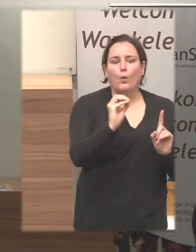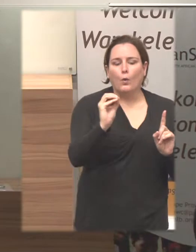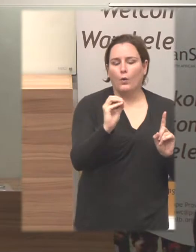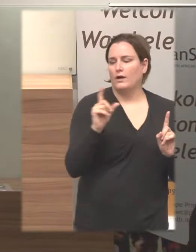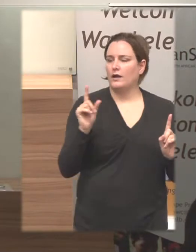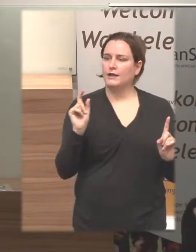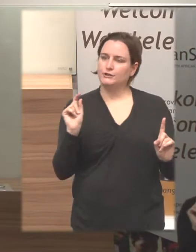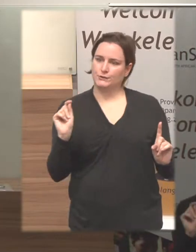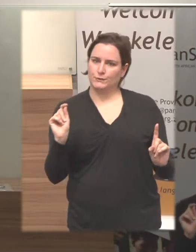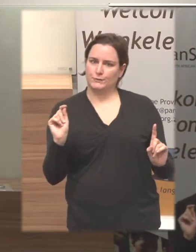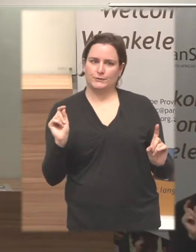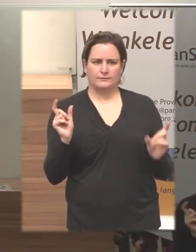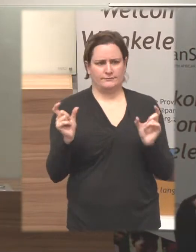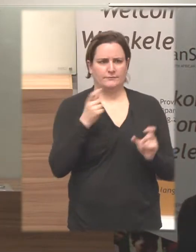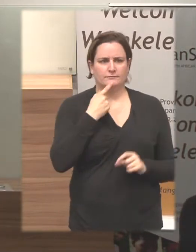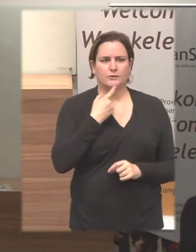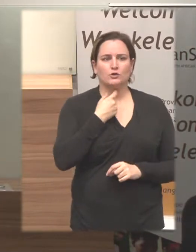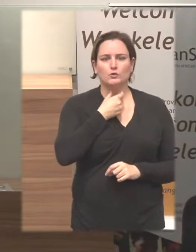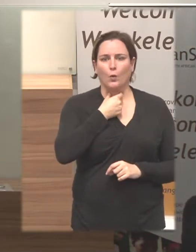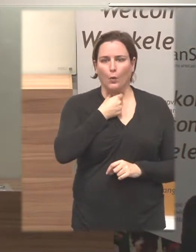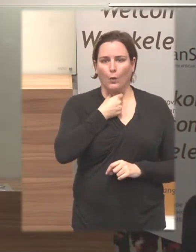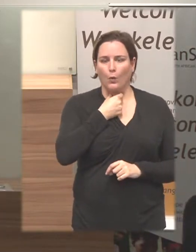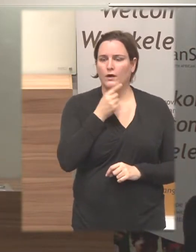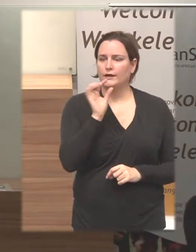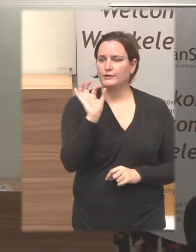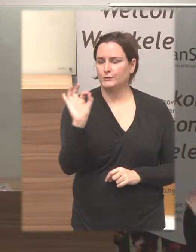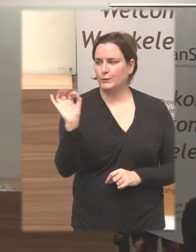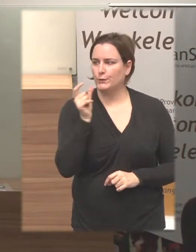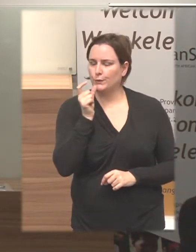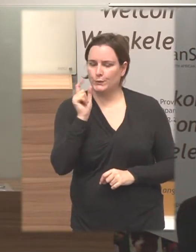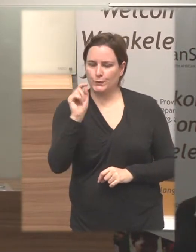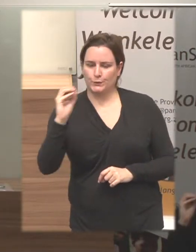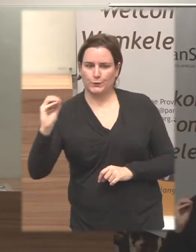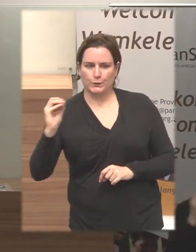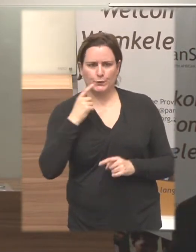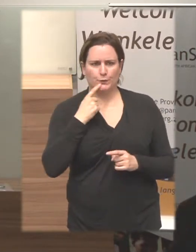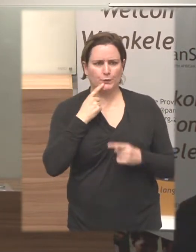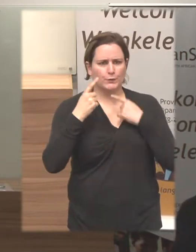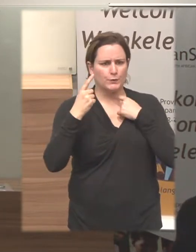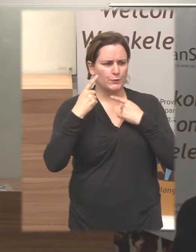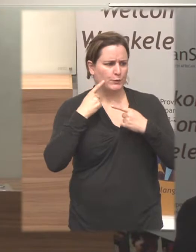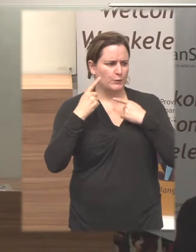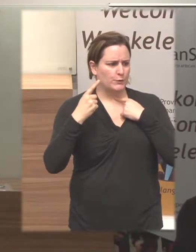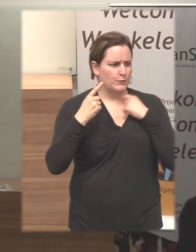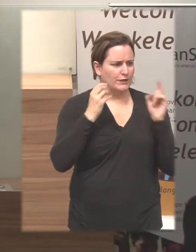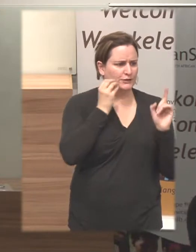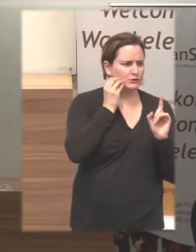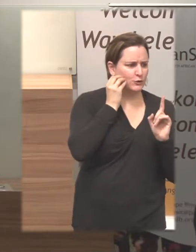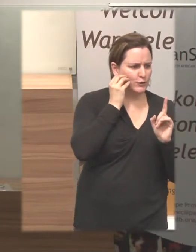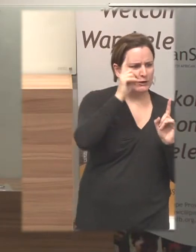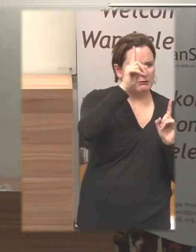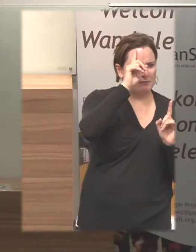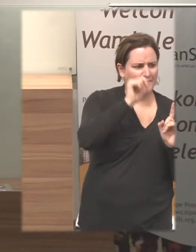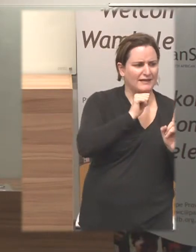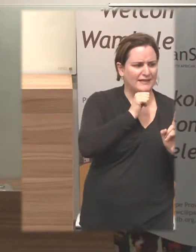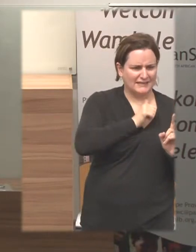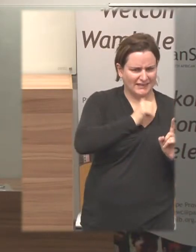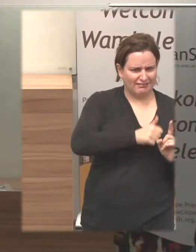difference, you can hear fronting in the mouth or back, to. So, or is this a switch between isiZulu and